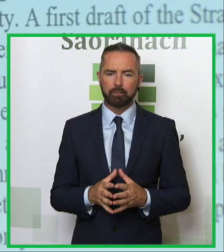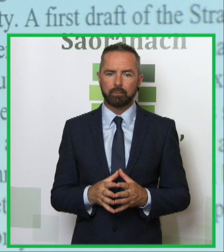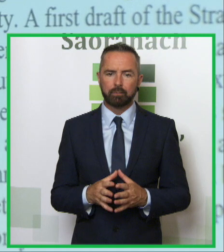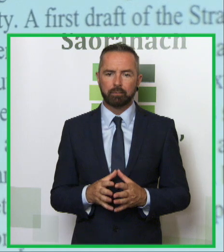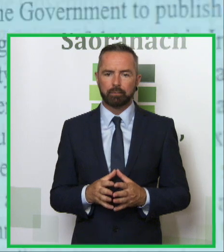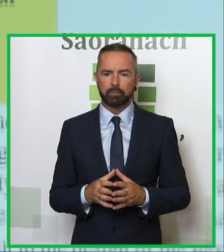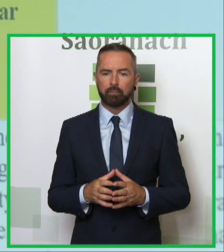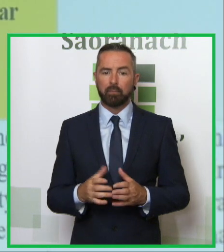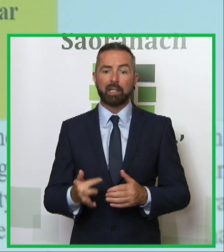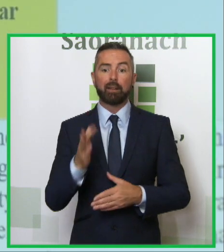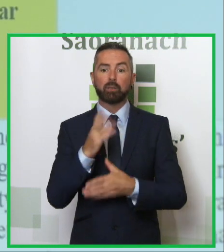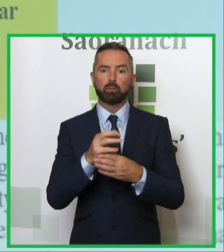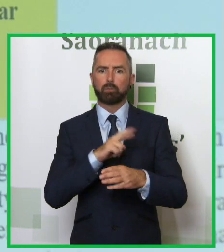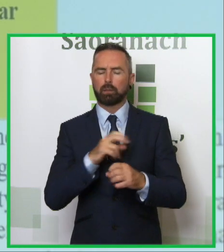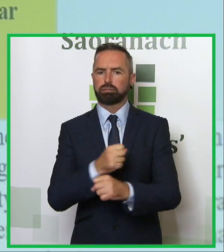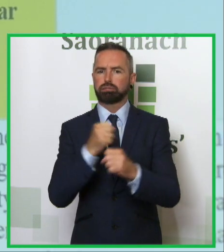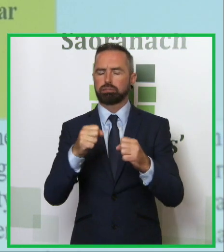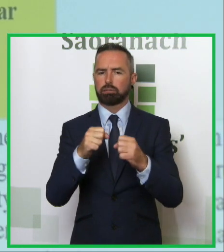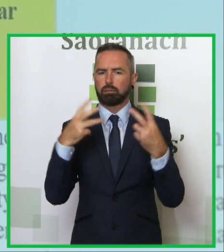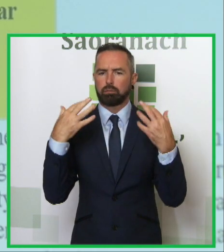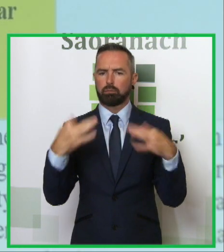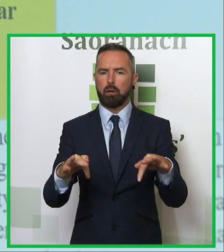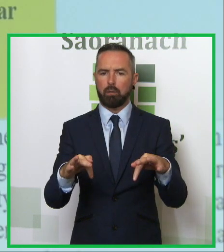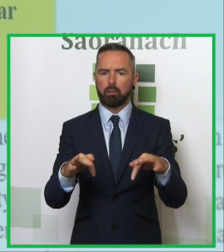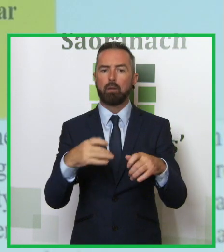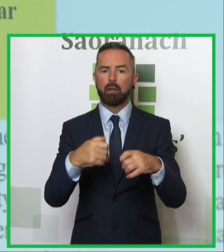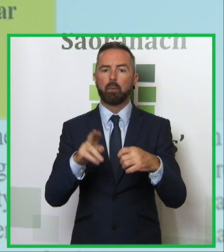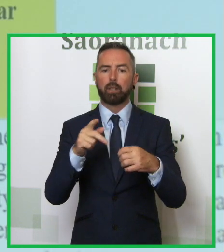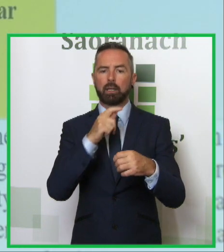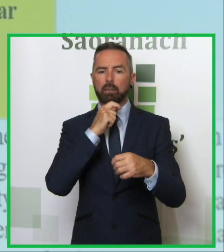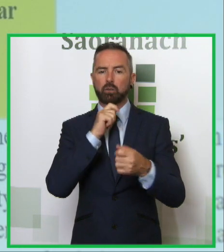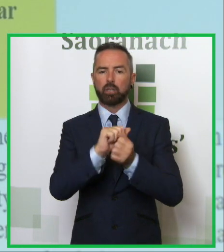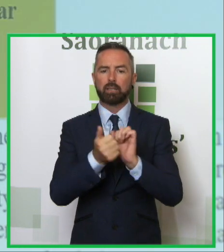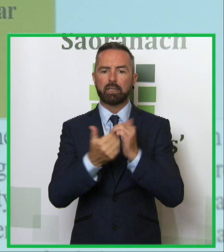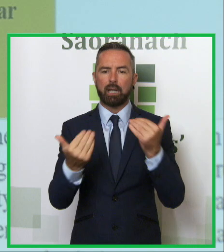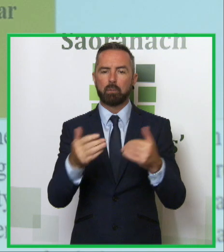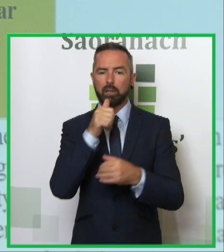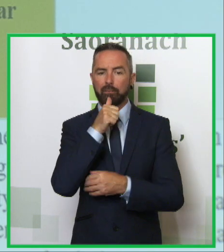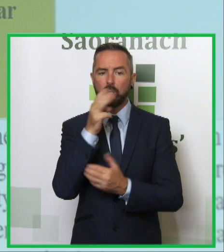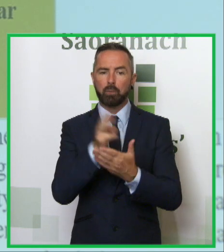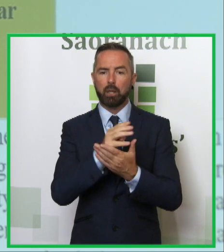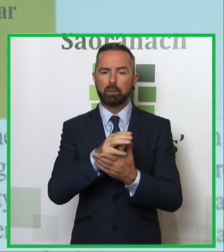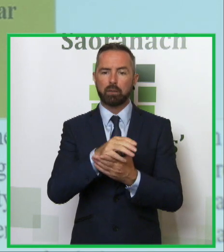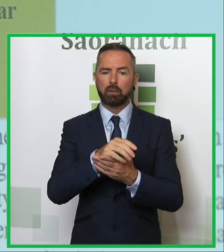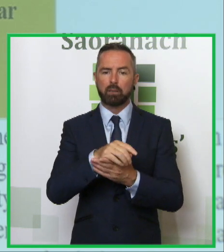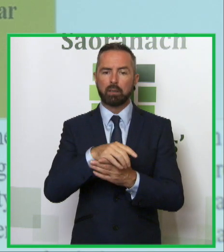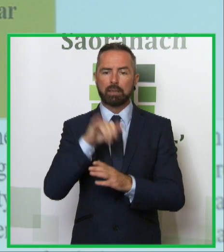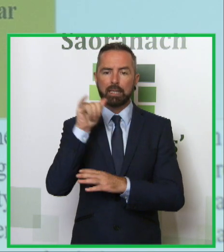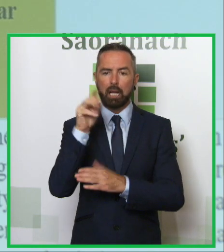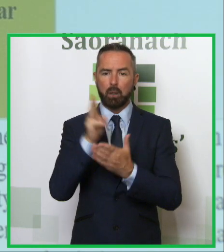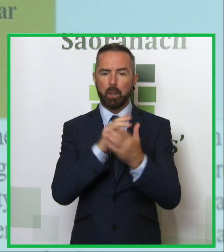flag at this point, we'd say that the priority should be focusing on this this section where you agree, disagree, or don't